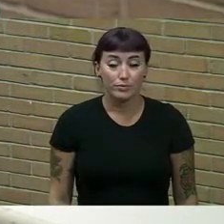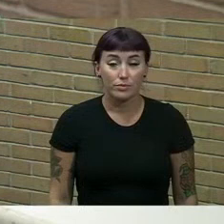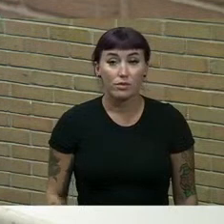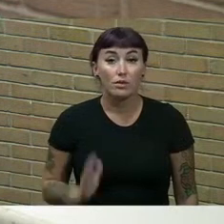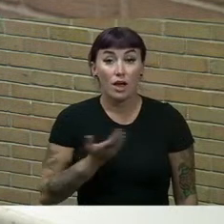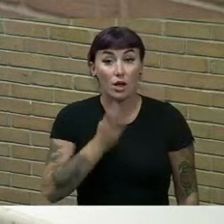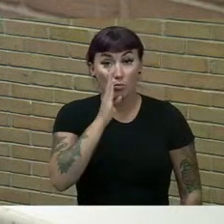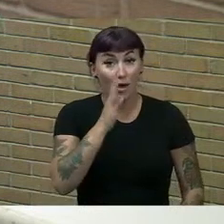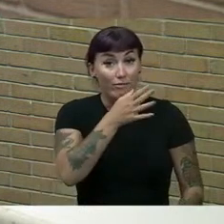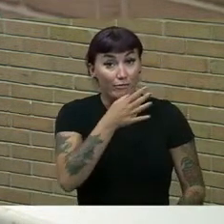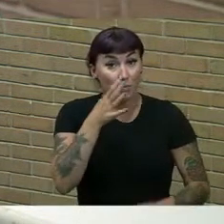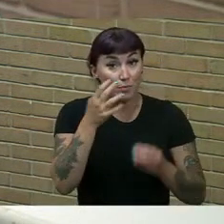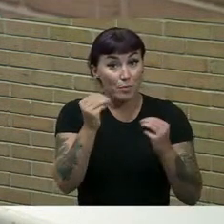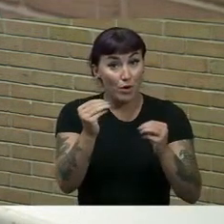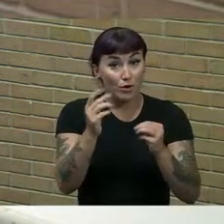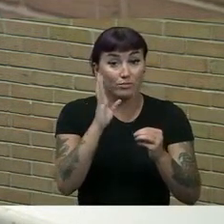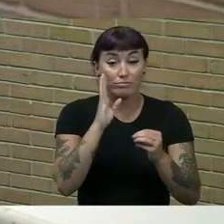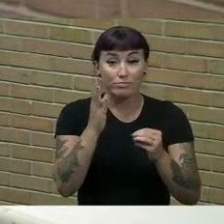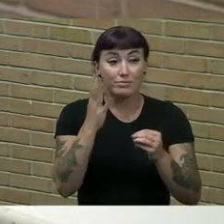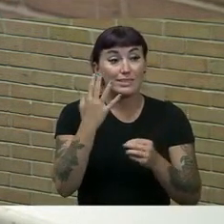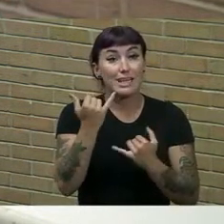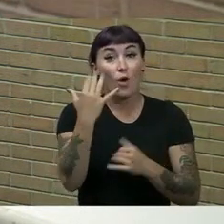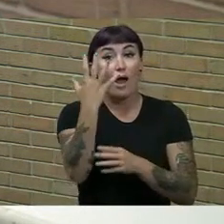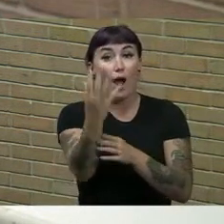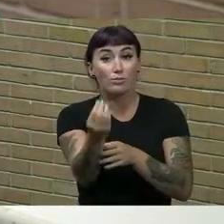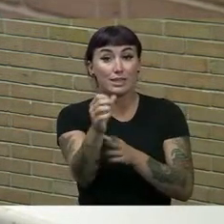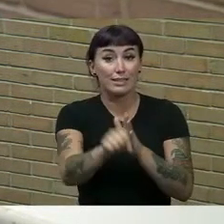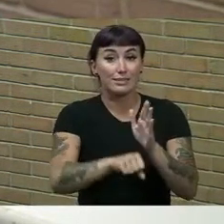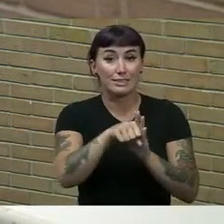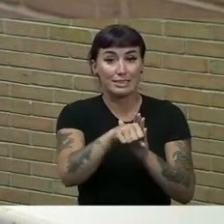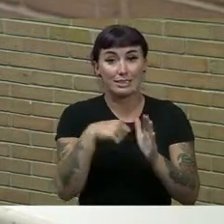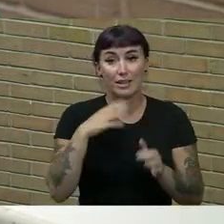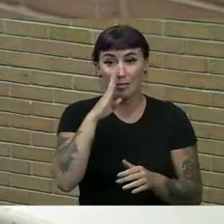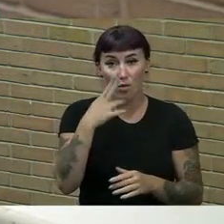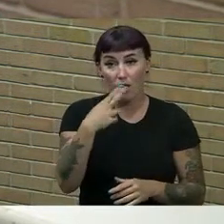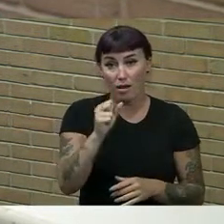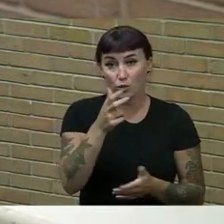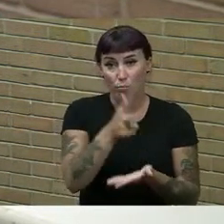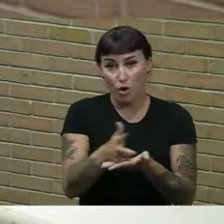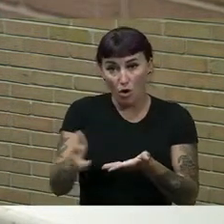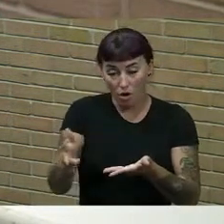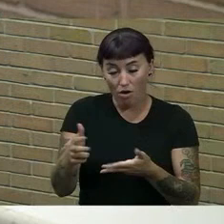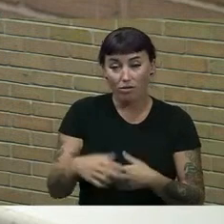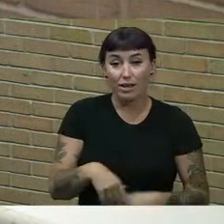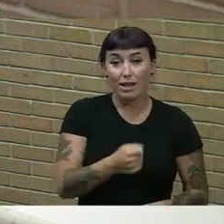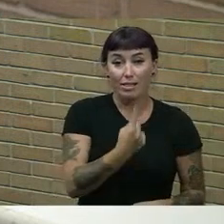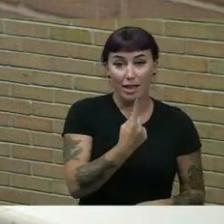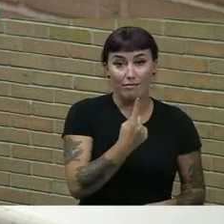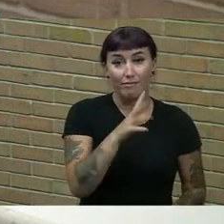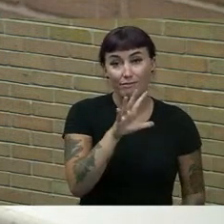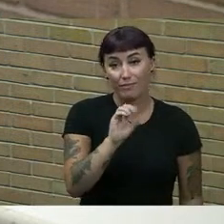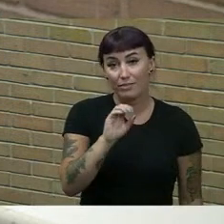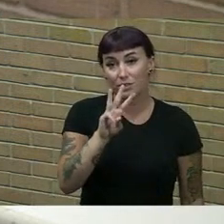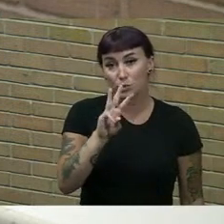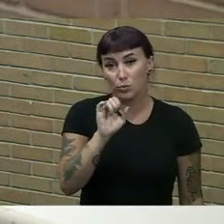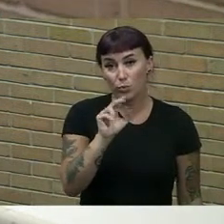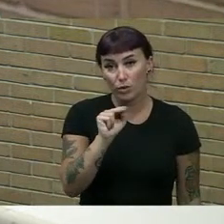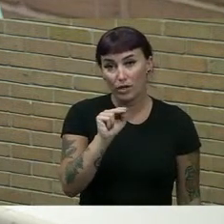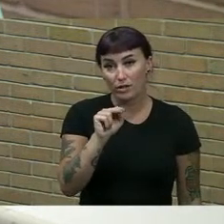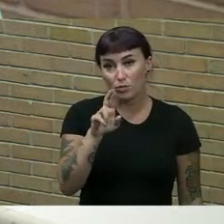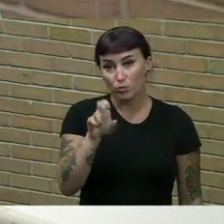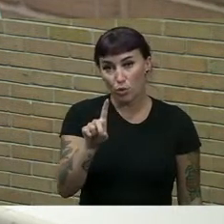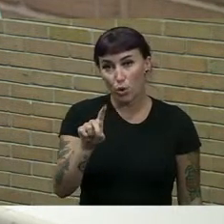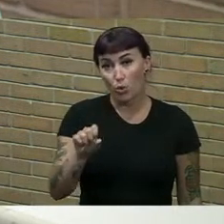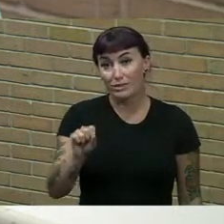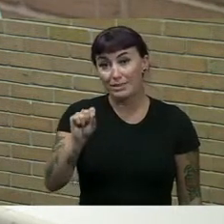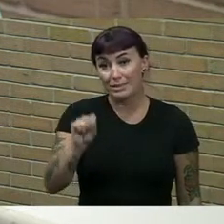Our Brighton Farmers Market is in its outdoor season at the Brighton High School parking lot, 1150 Winton Road South, on Sundays